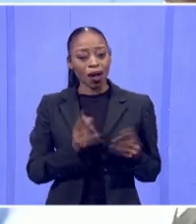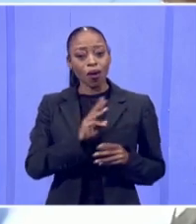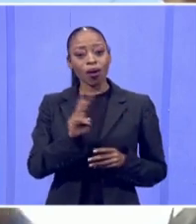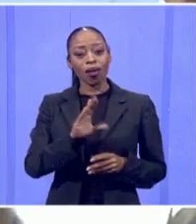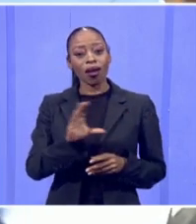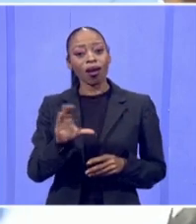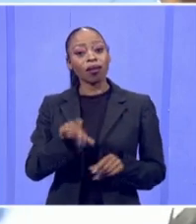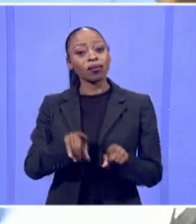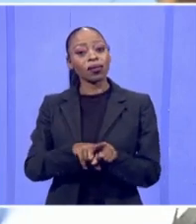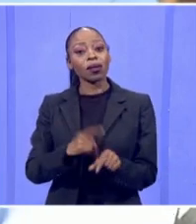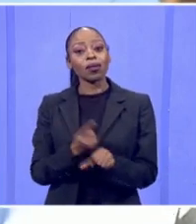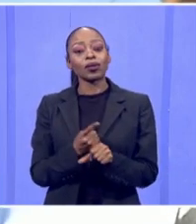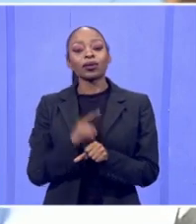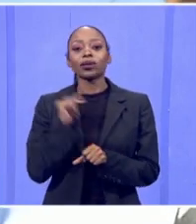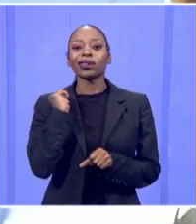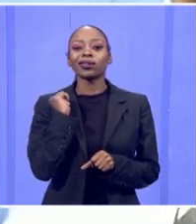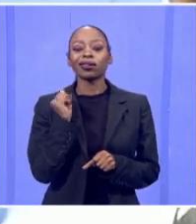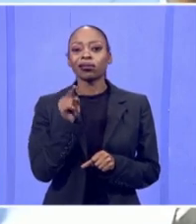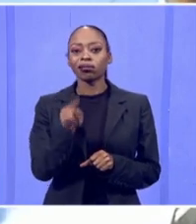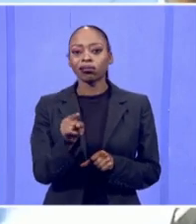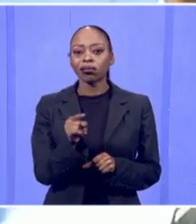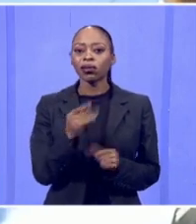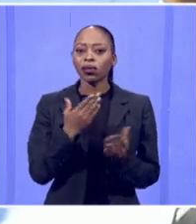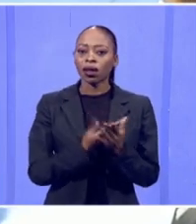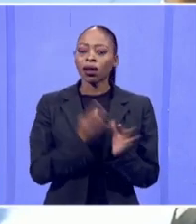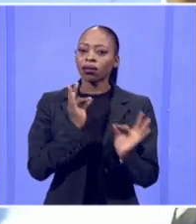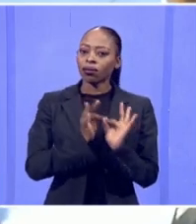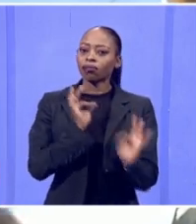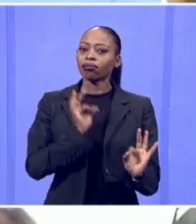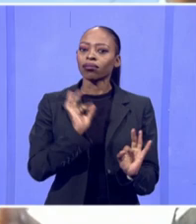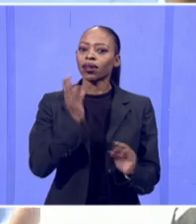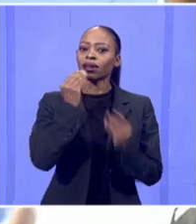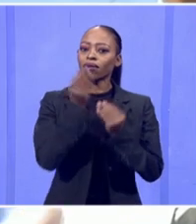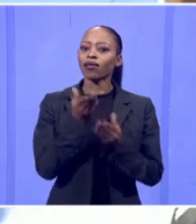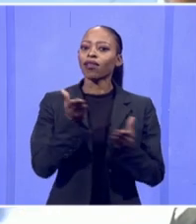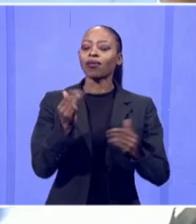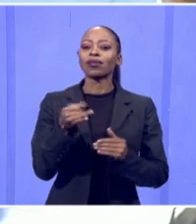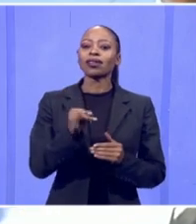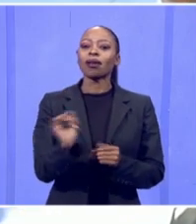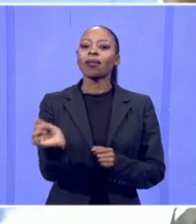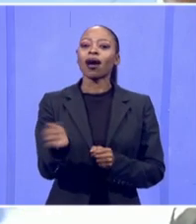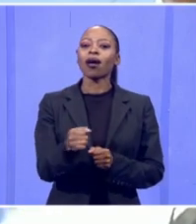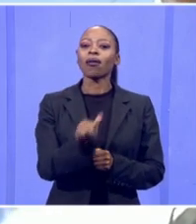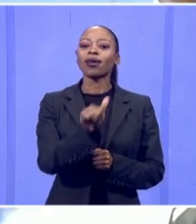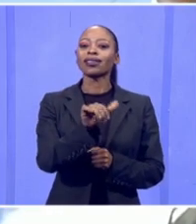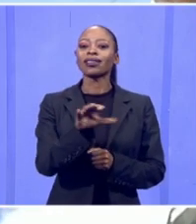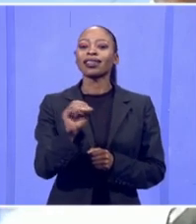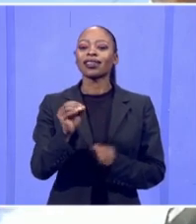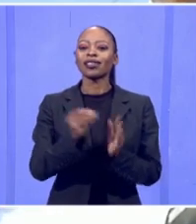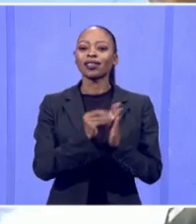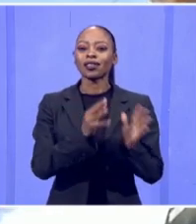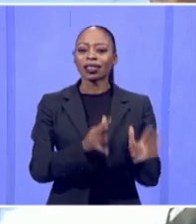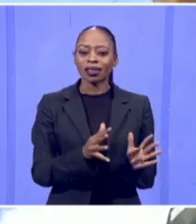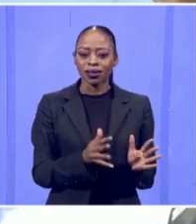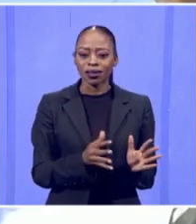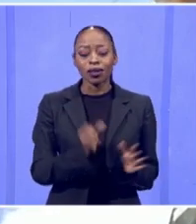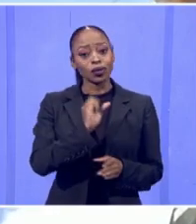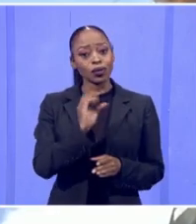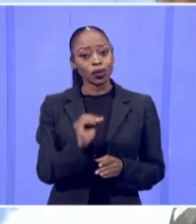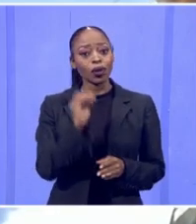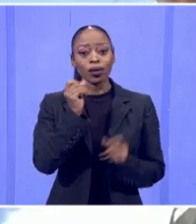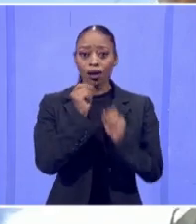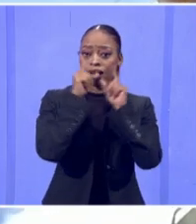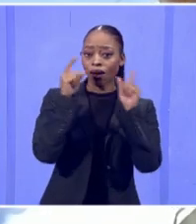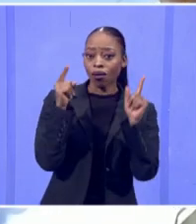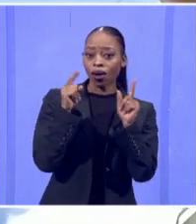Cape, even by yesterday, they could accurately tell me that they still have to place 600 learners. So they know which learners